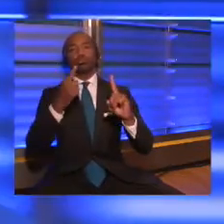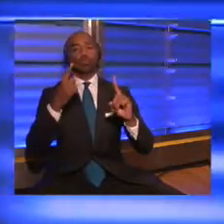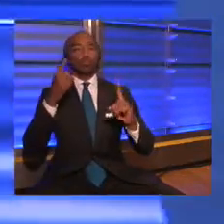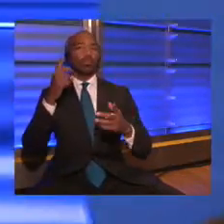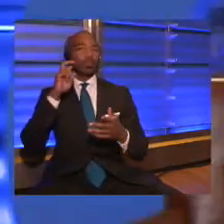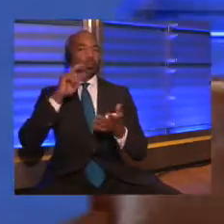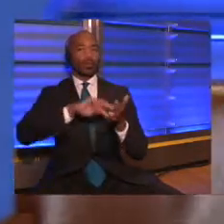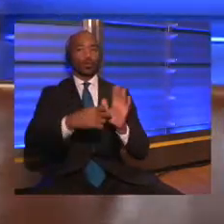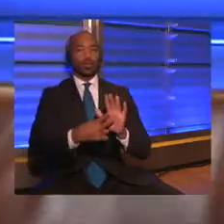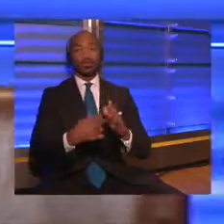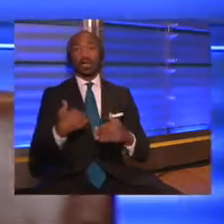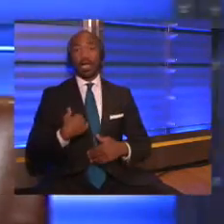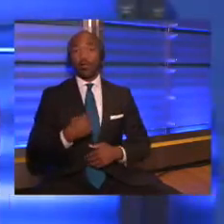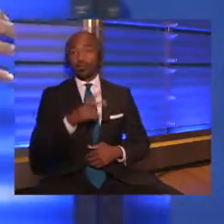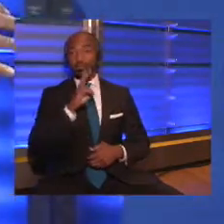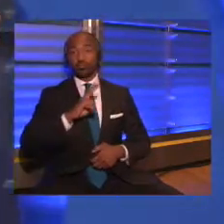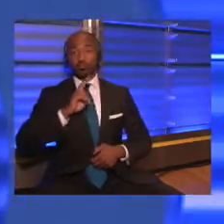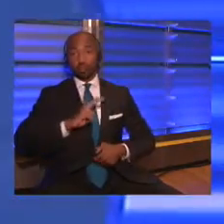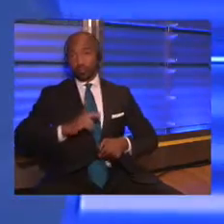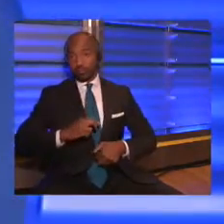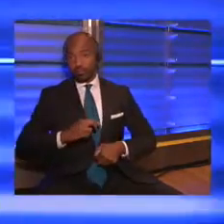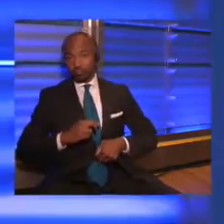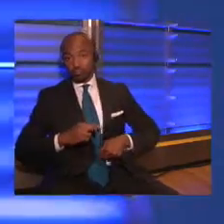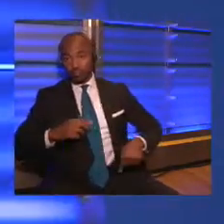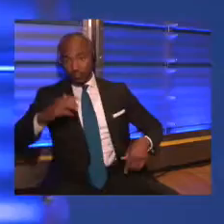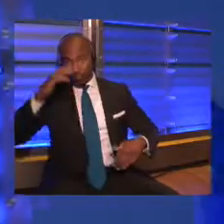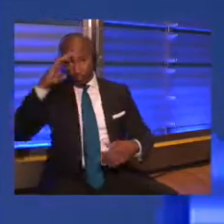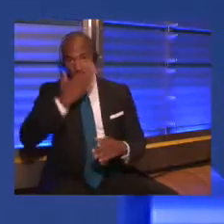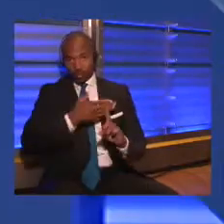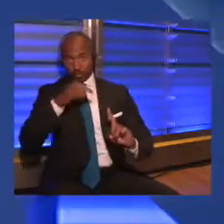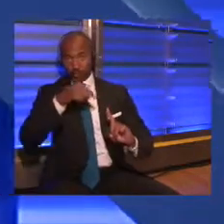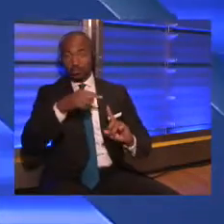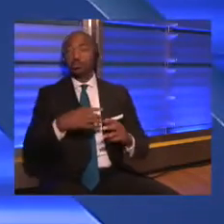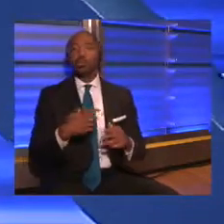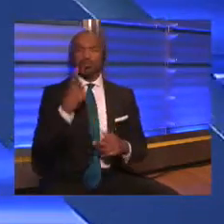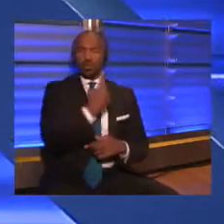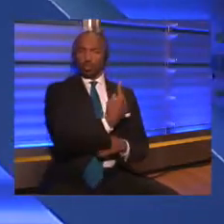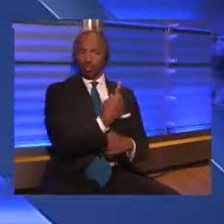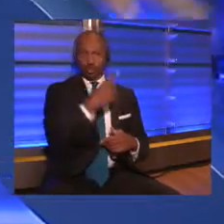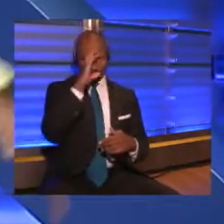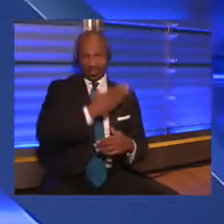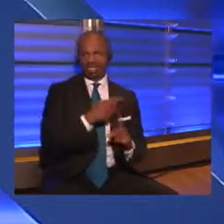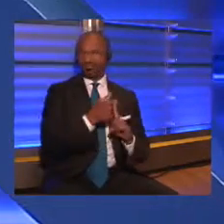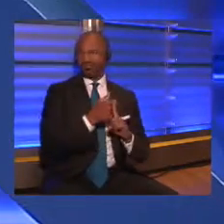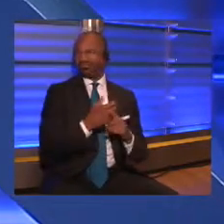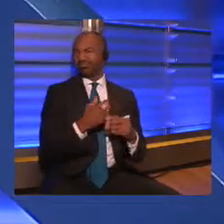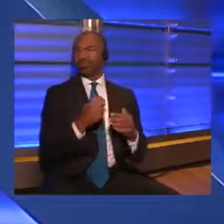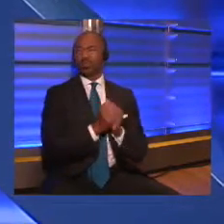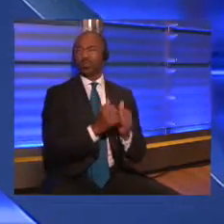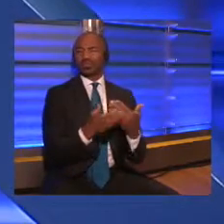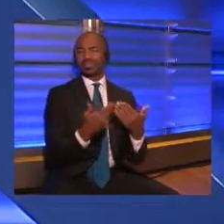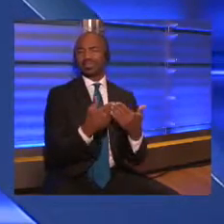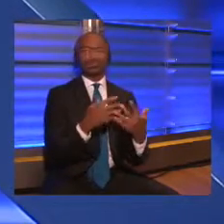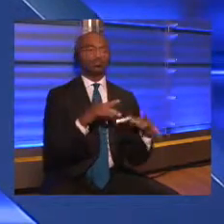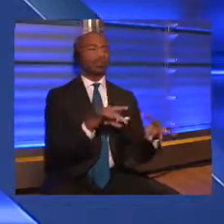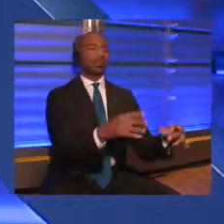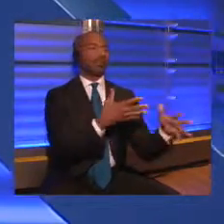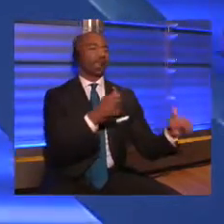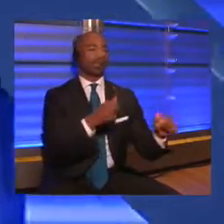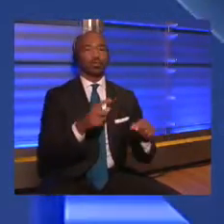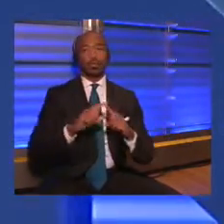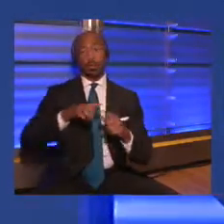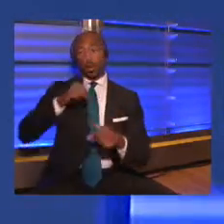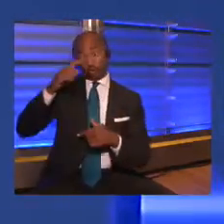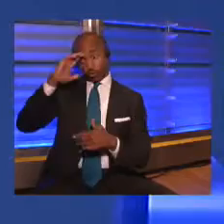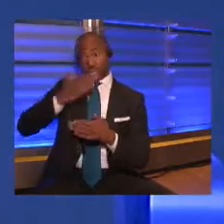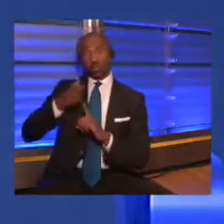boys. And one of them, this stuff, baseball and sports, comes really easy to. And the other guy, Jake, he's just got to work